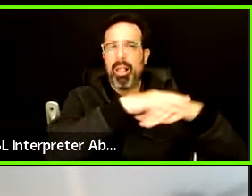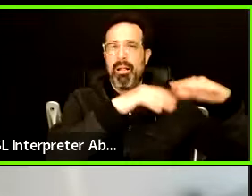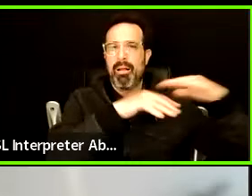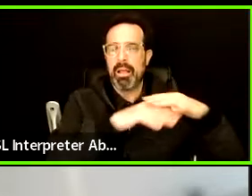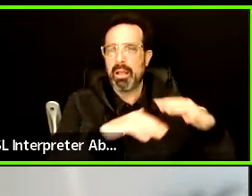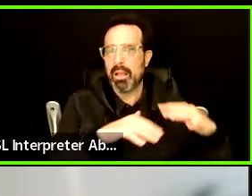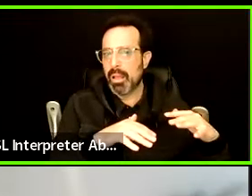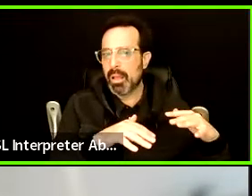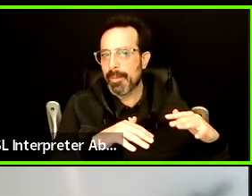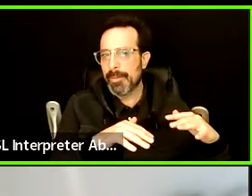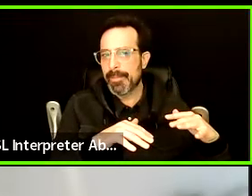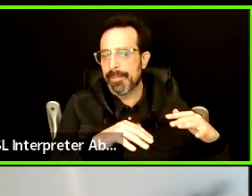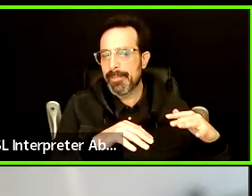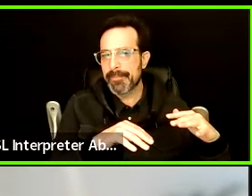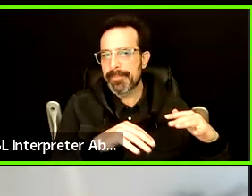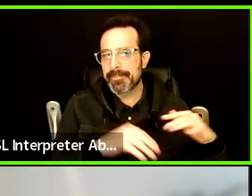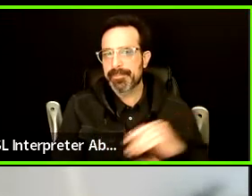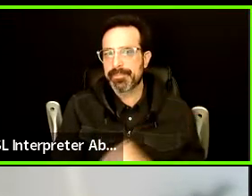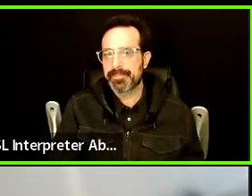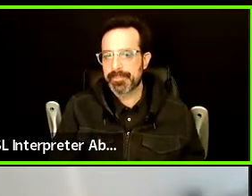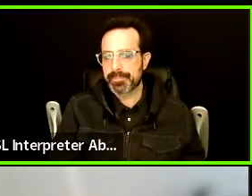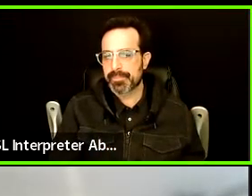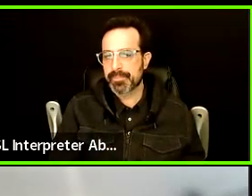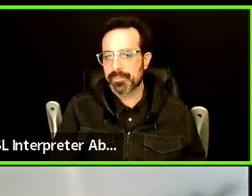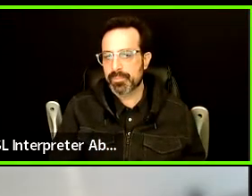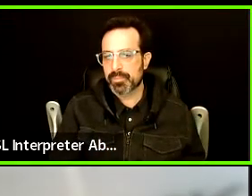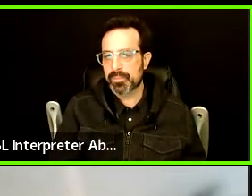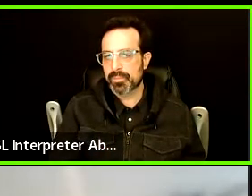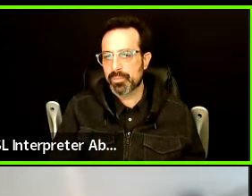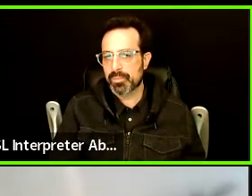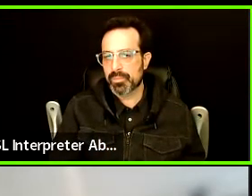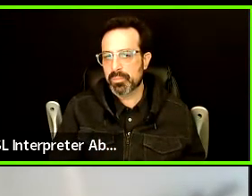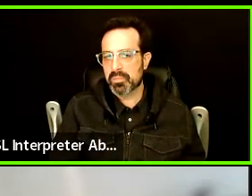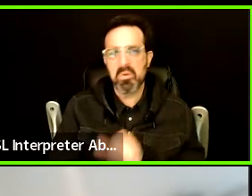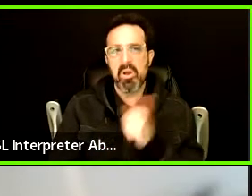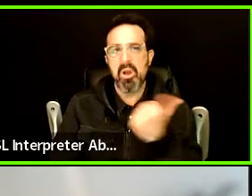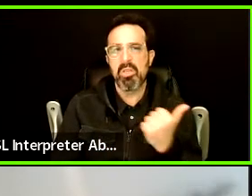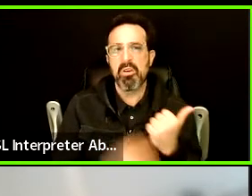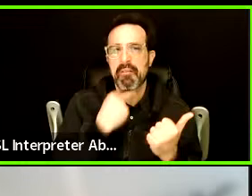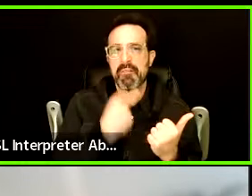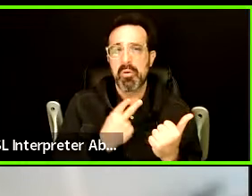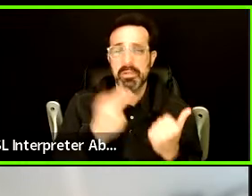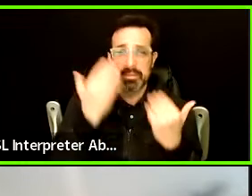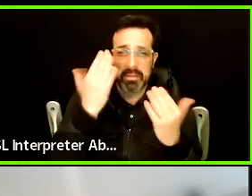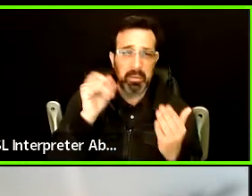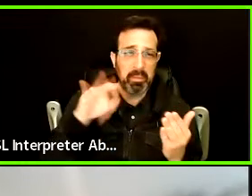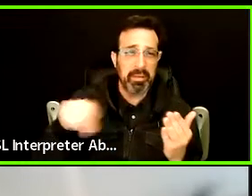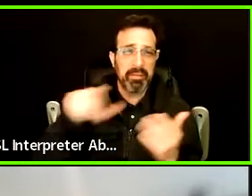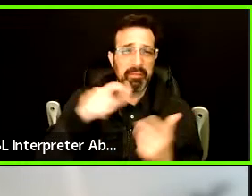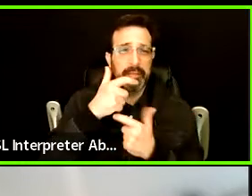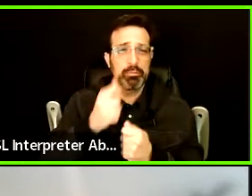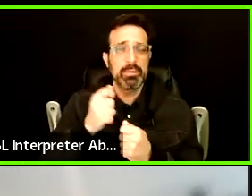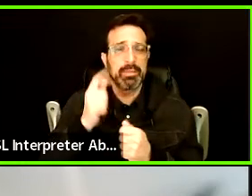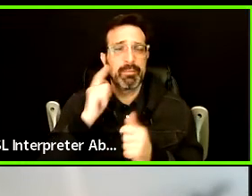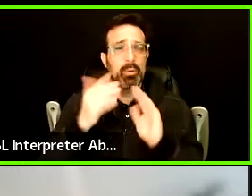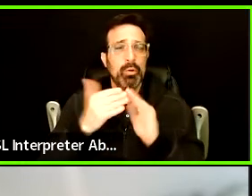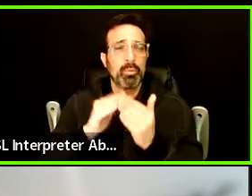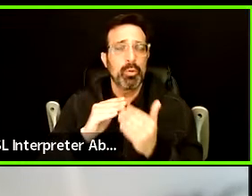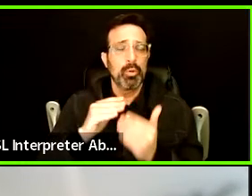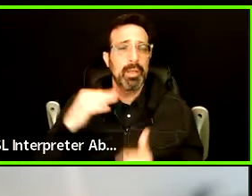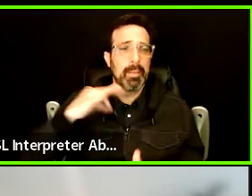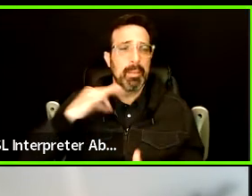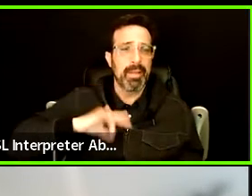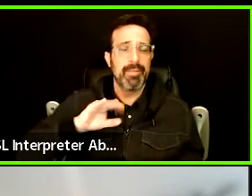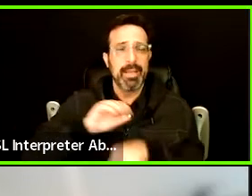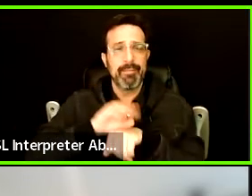Offer, yeah, Ray, maybe. That's what I was gonna offer. Don't know if this is of great interest to the Community Benefits Advisory Group.